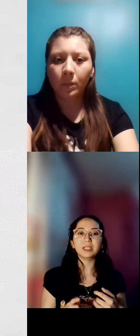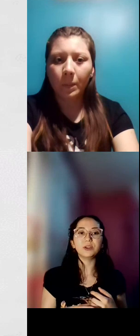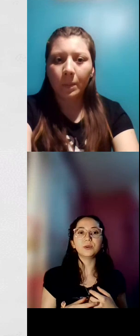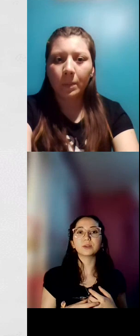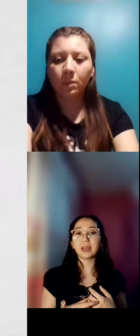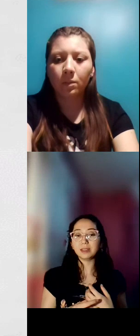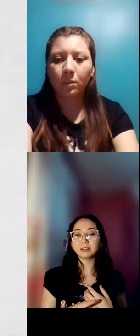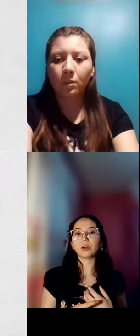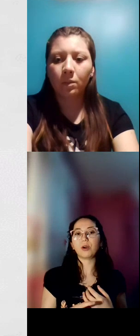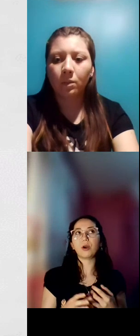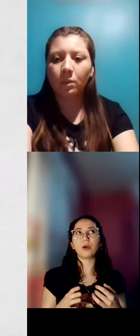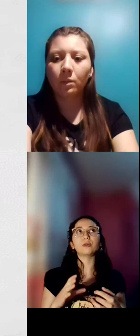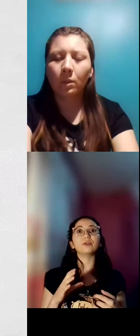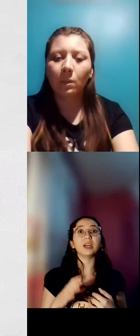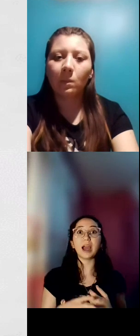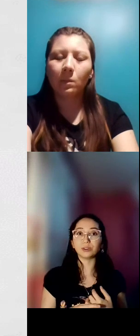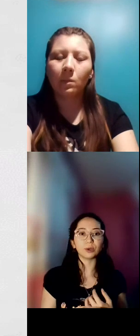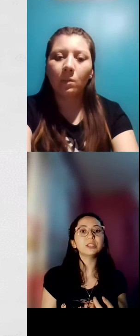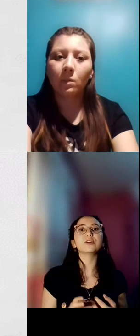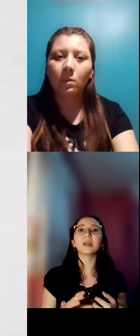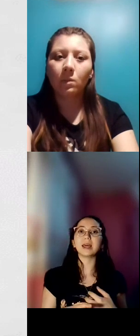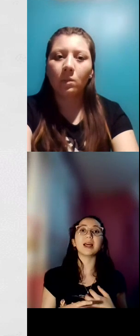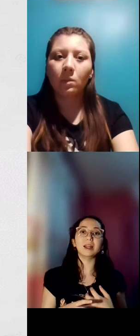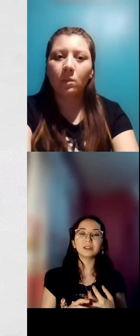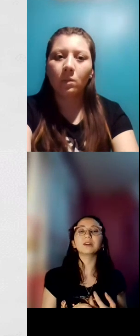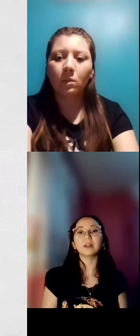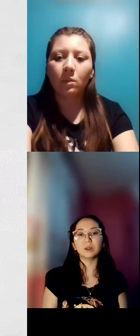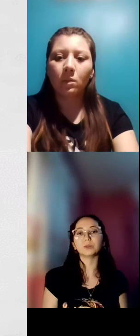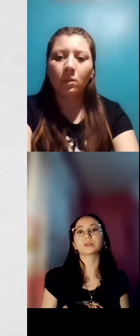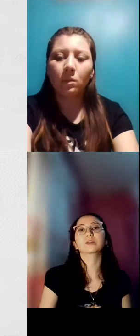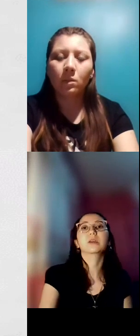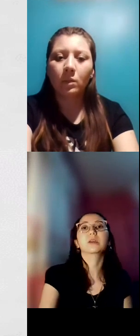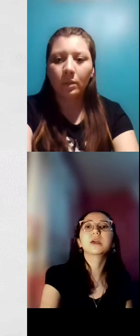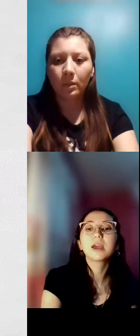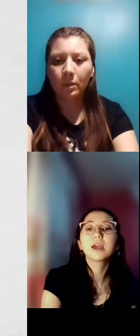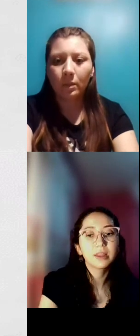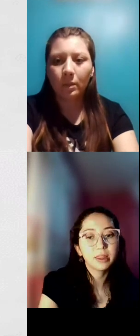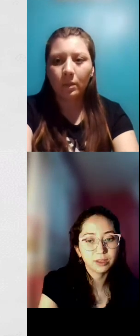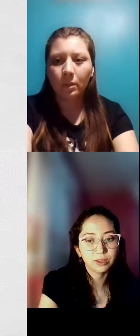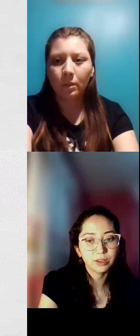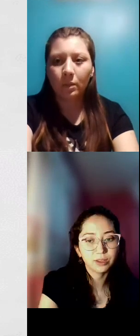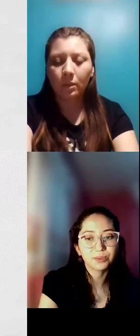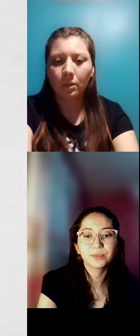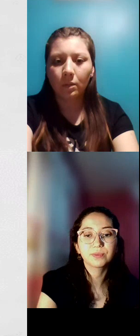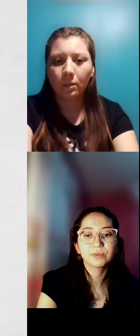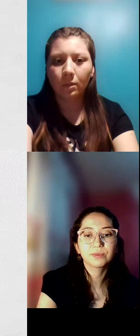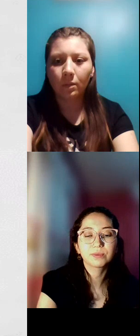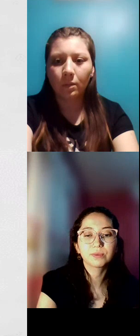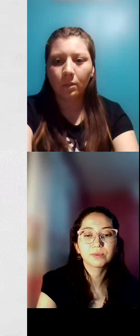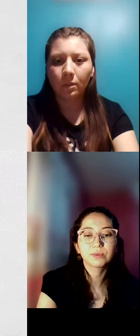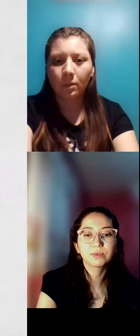to avoid serious cases of dehydration and electrolyte loss. Thank you.